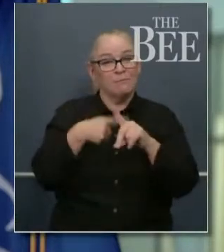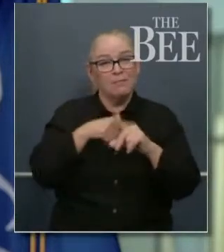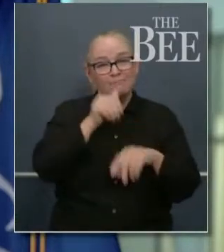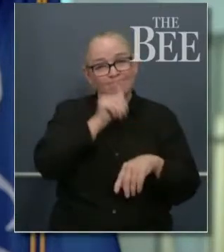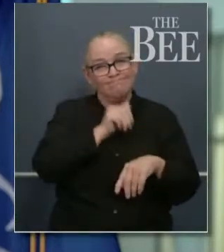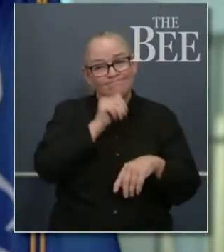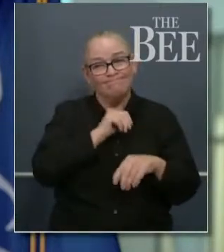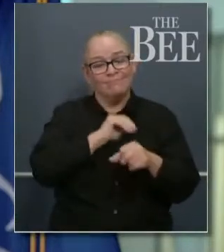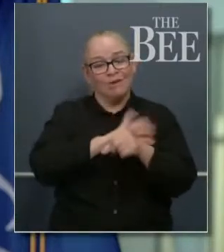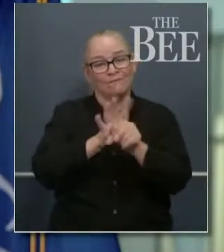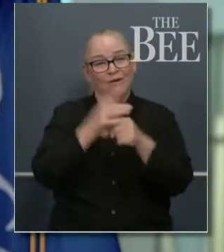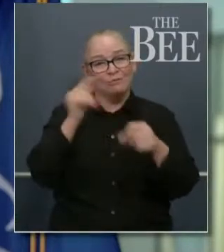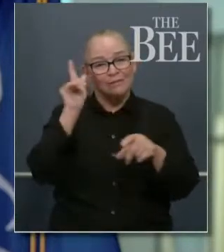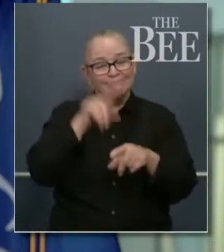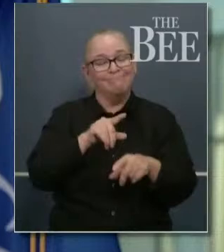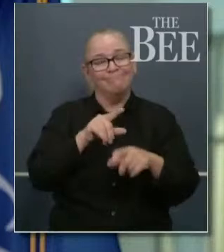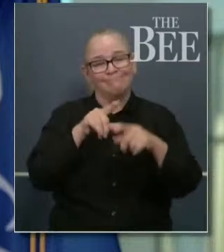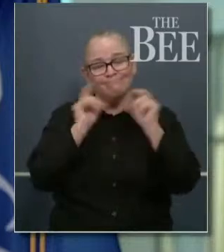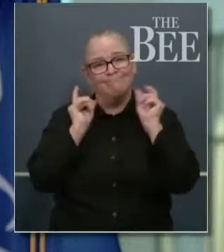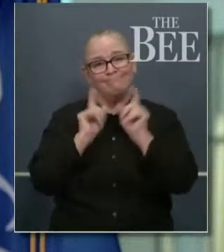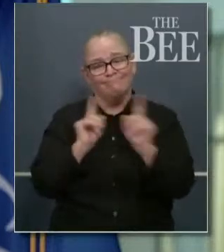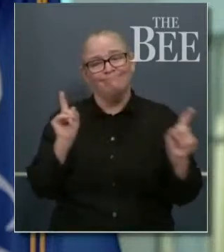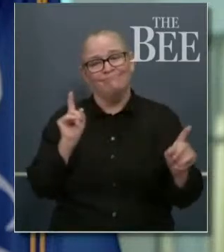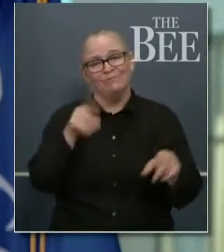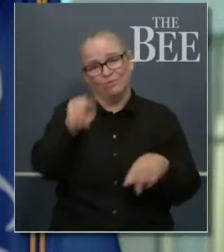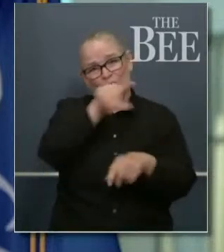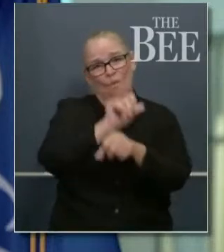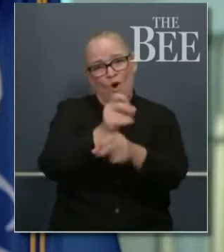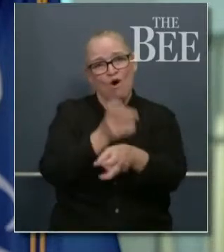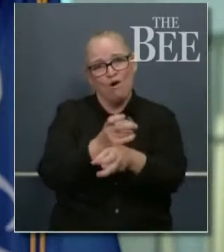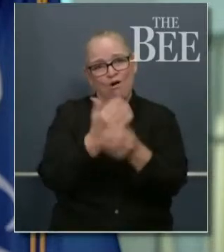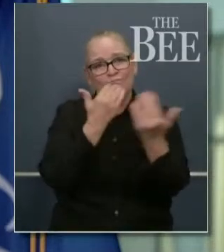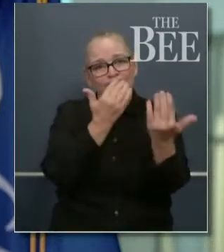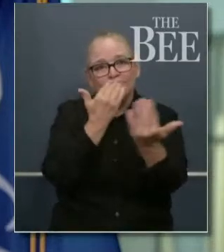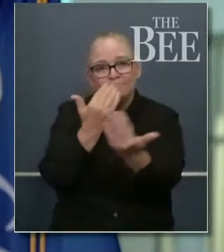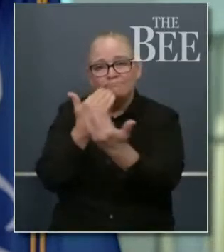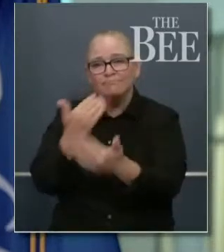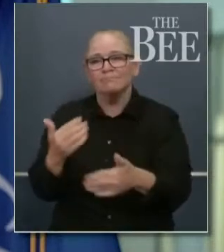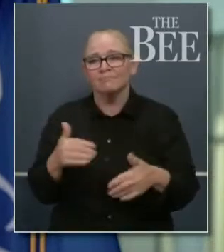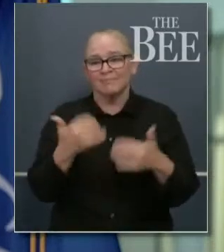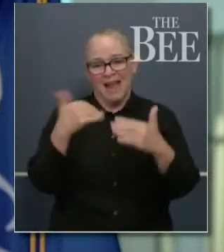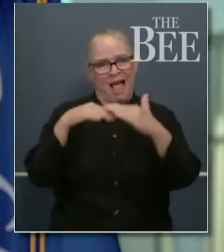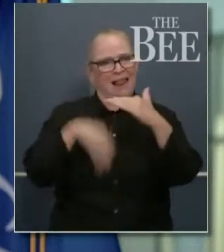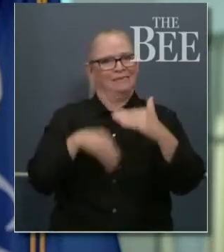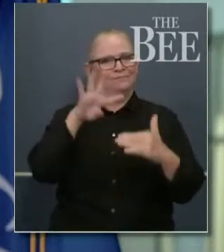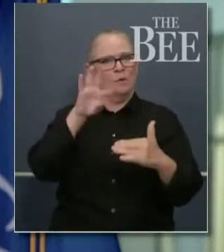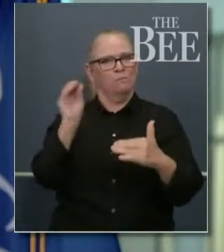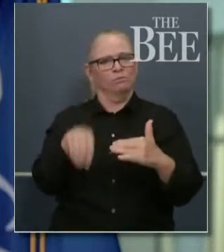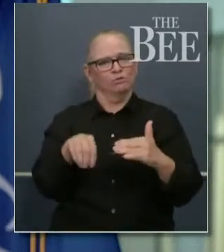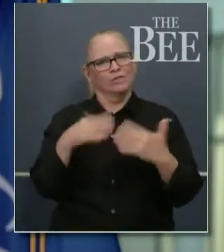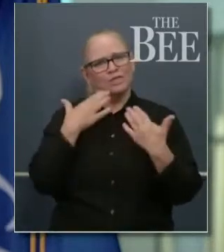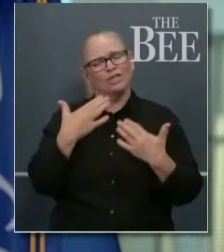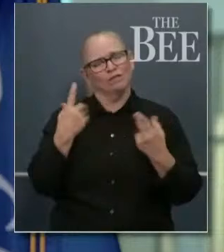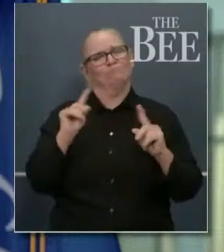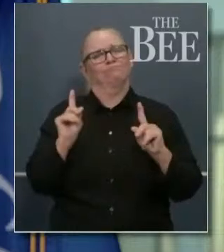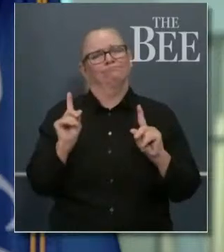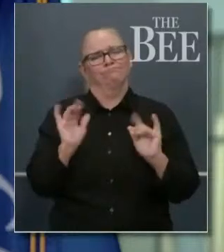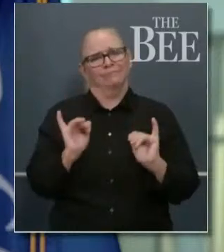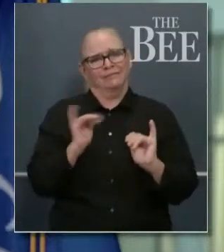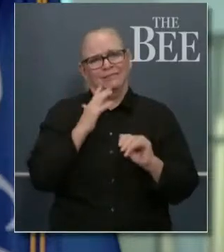this case of COVID-19, to get our numbers below 4%, to see some stability over a 14-day period